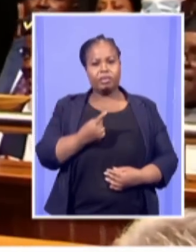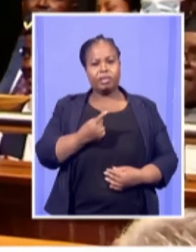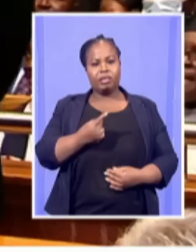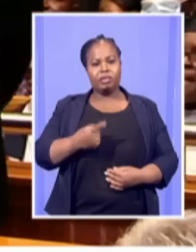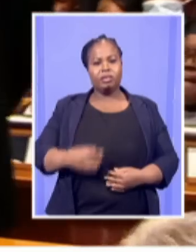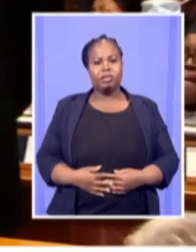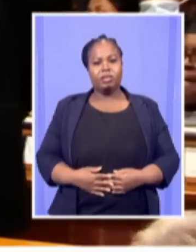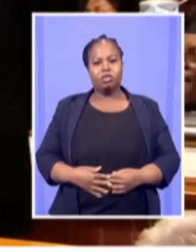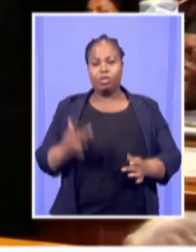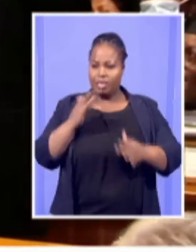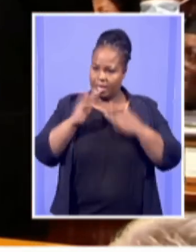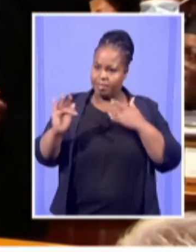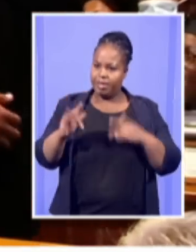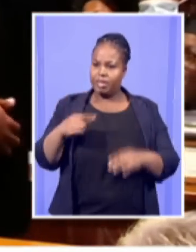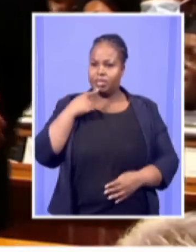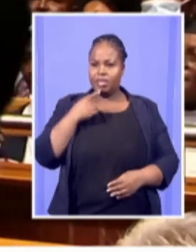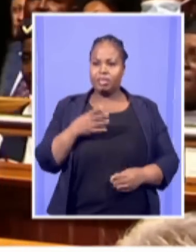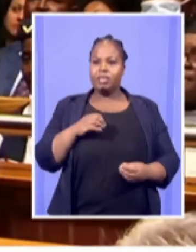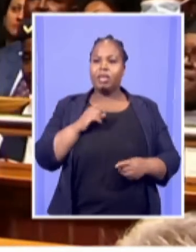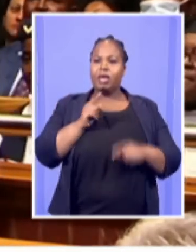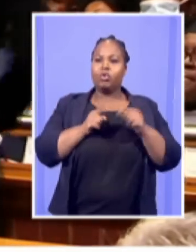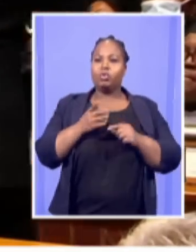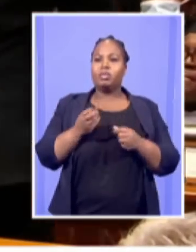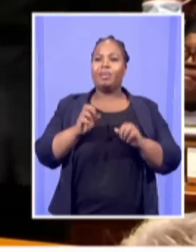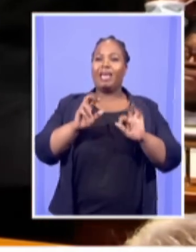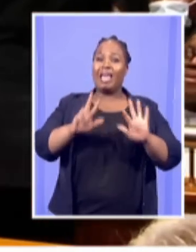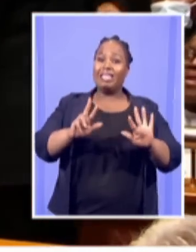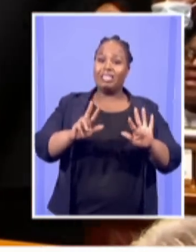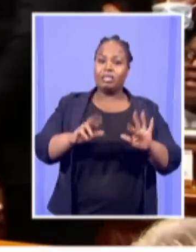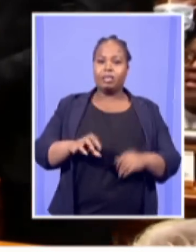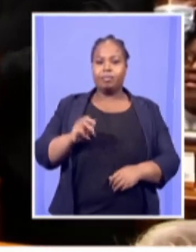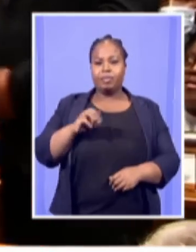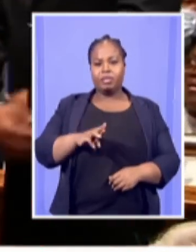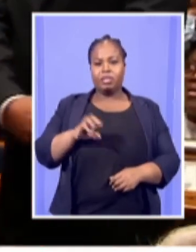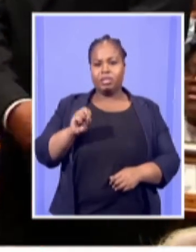an email, that accused number 8 will be Mr. Singh. That's why.